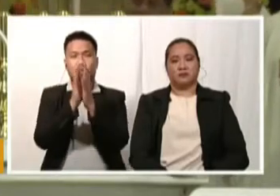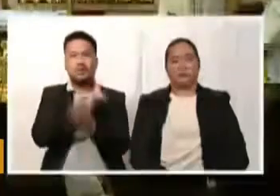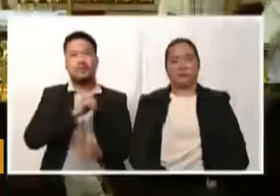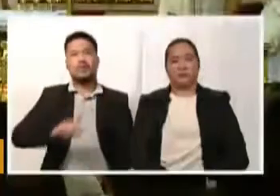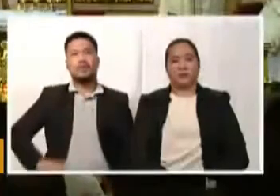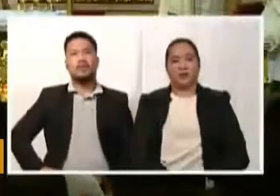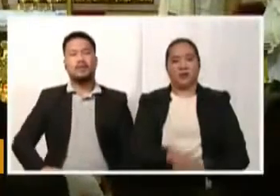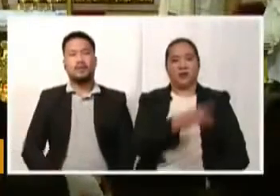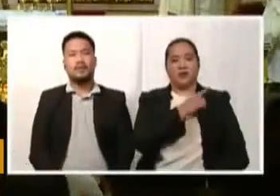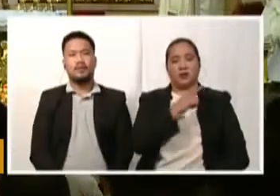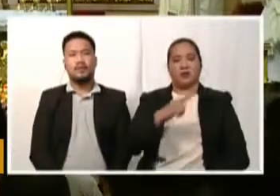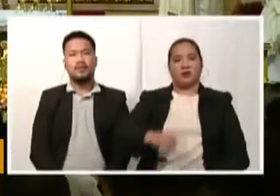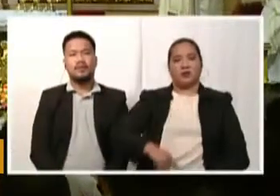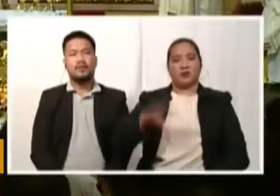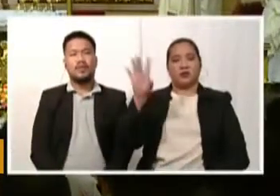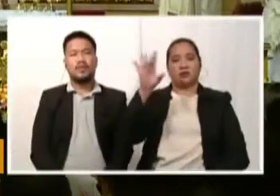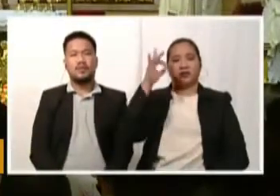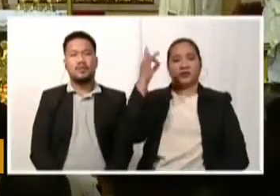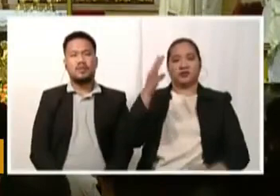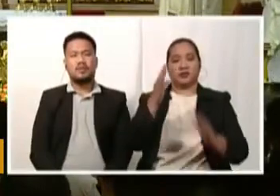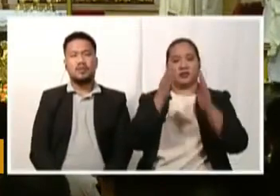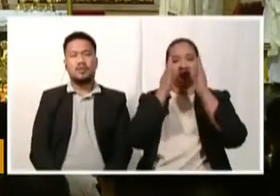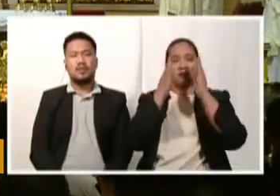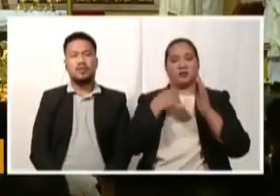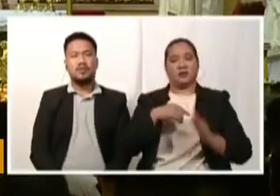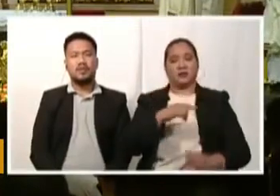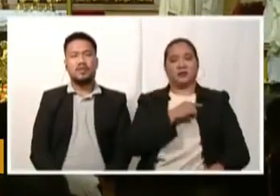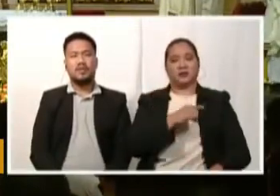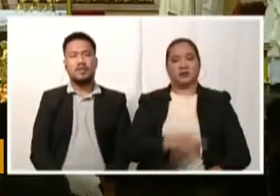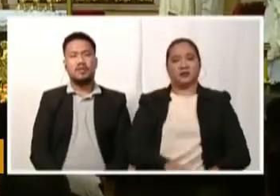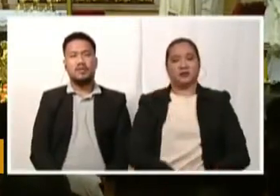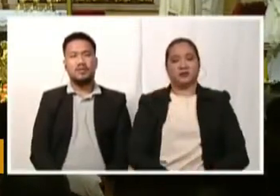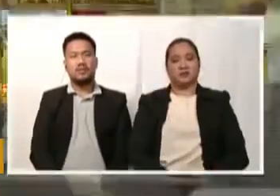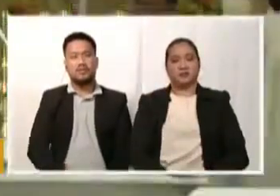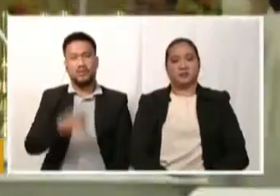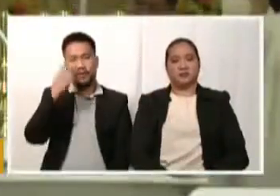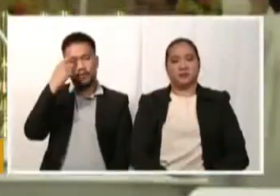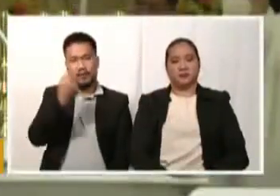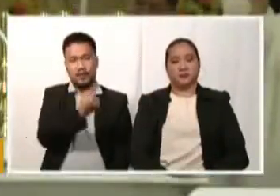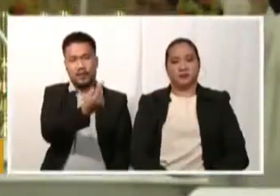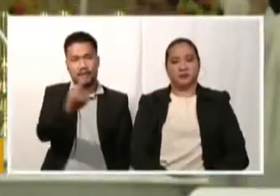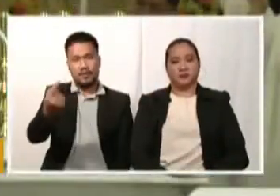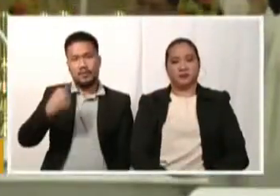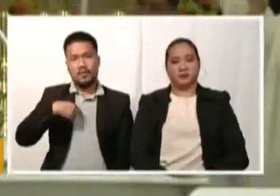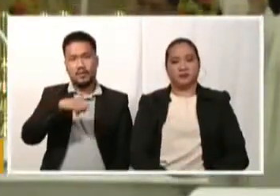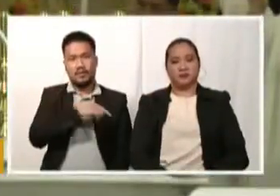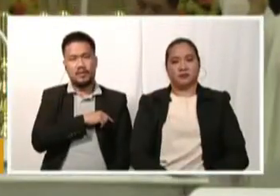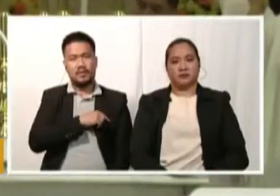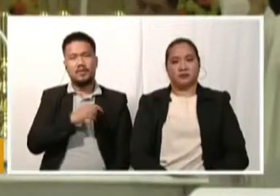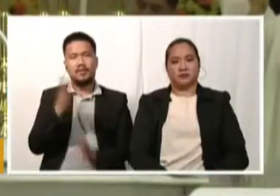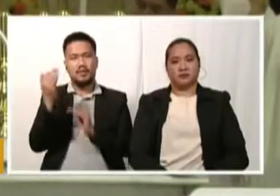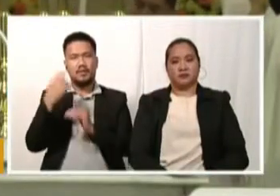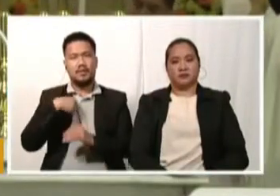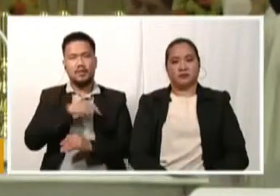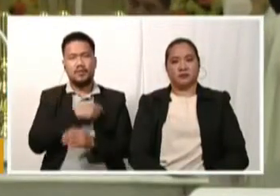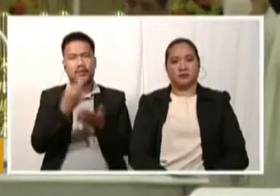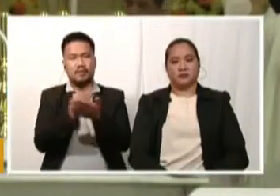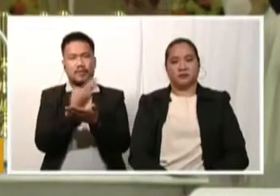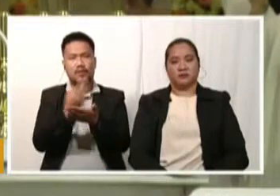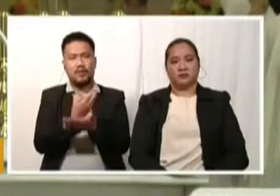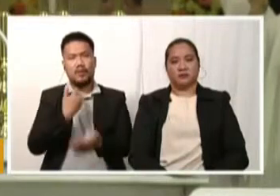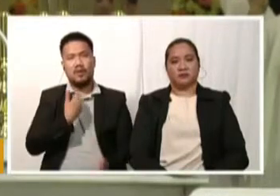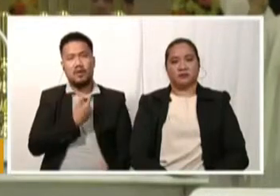the Lord. Lord, graciously hear us. For ourselves, that as we renew our baptismal